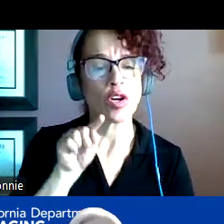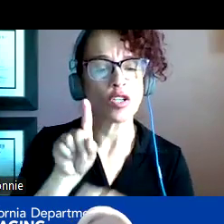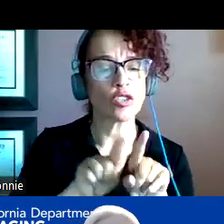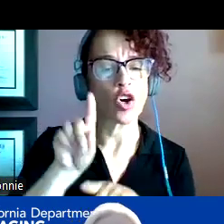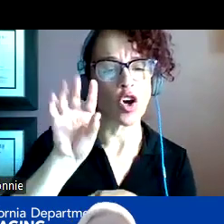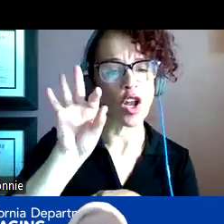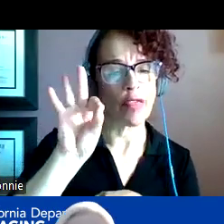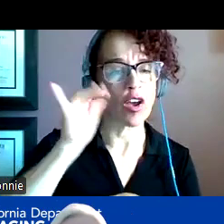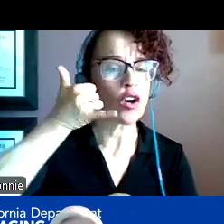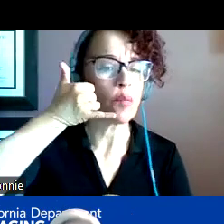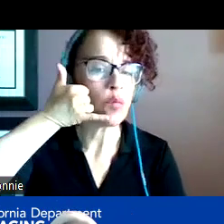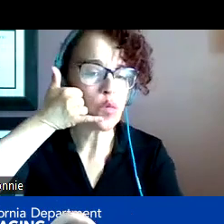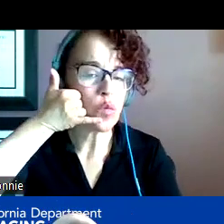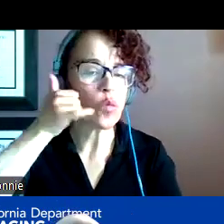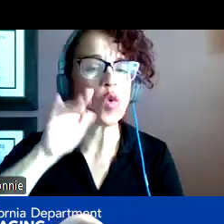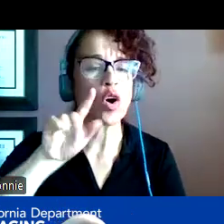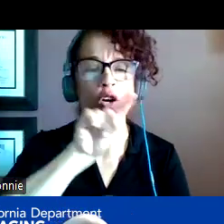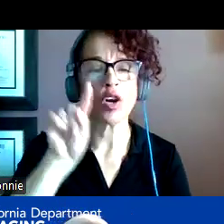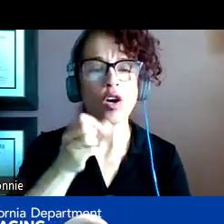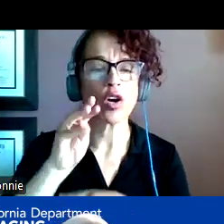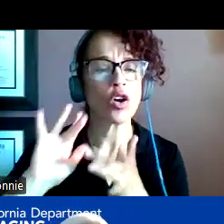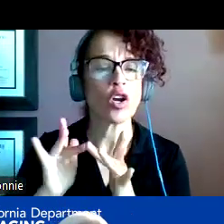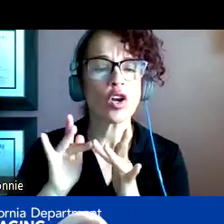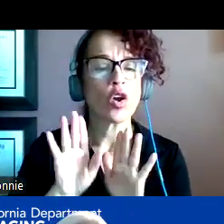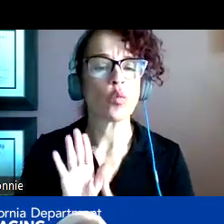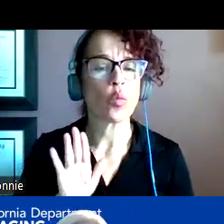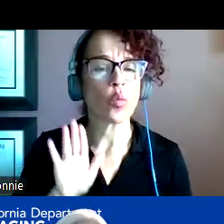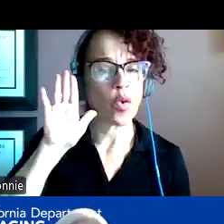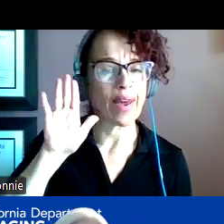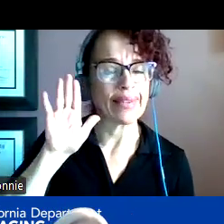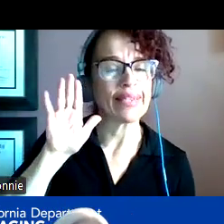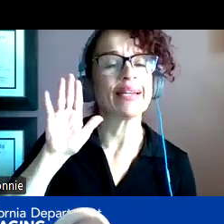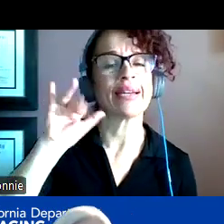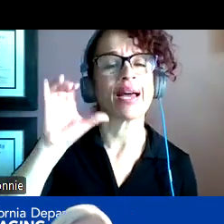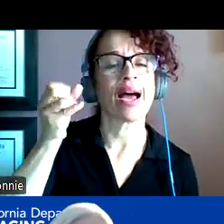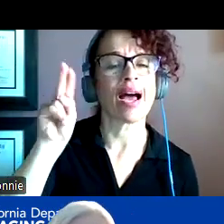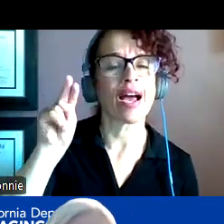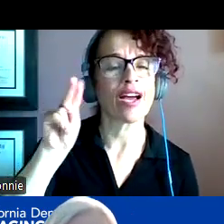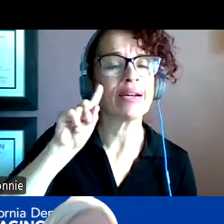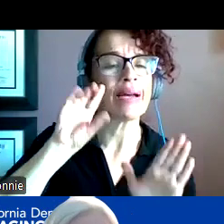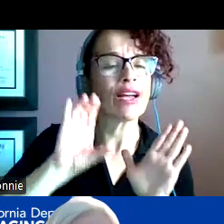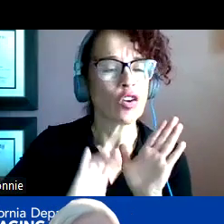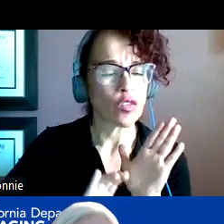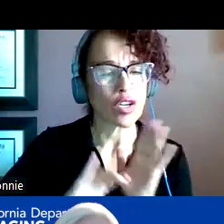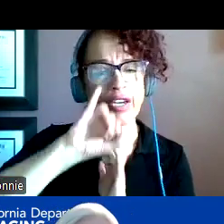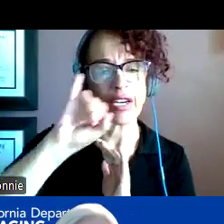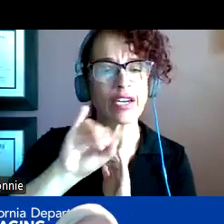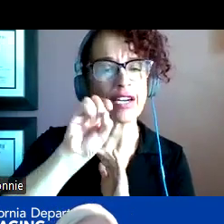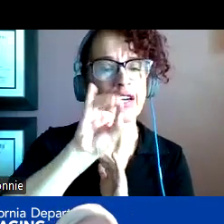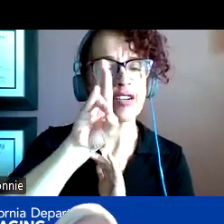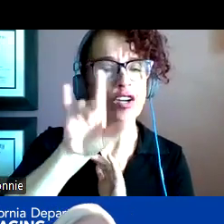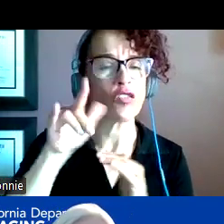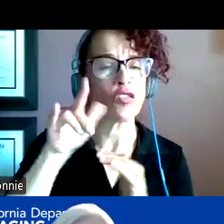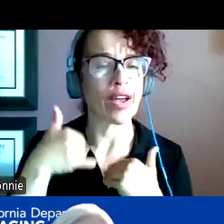*9 if you're on the phone or your Zoom webinar raised hand icon. And I see that Jeffrey